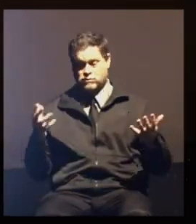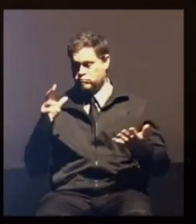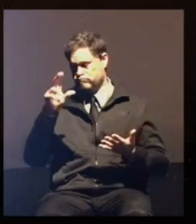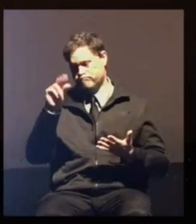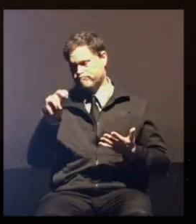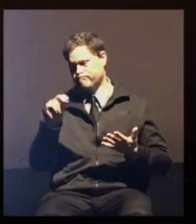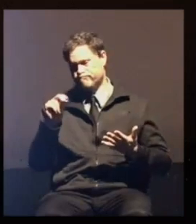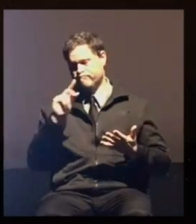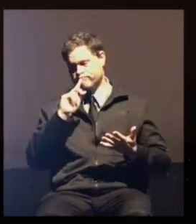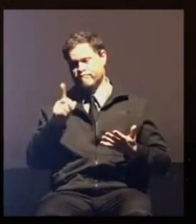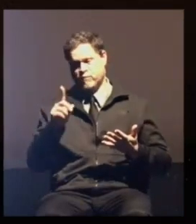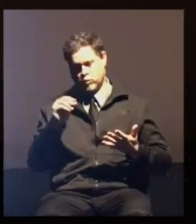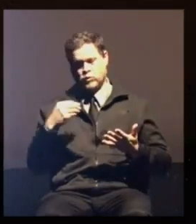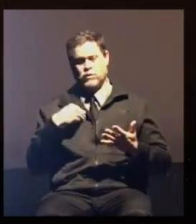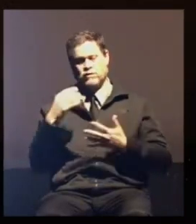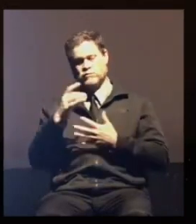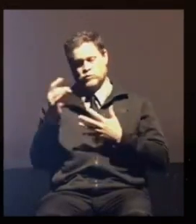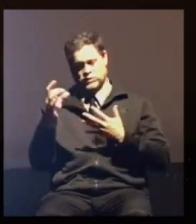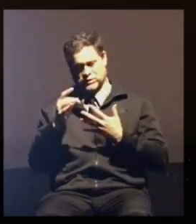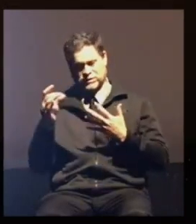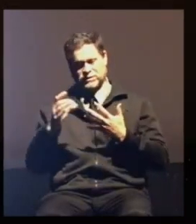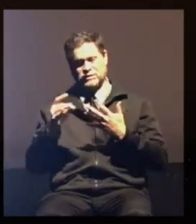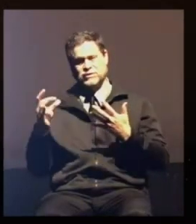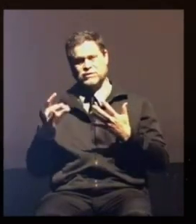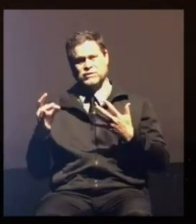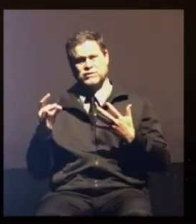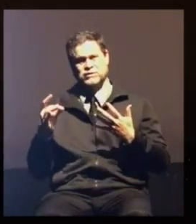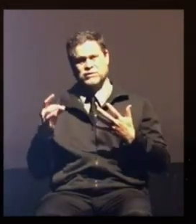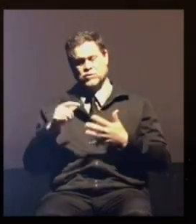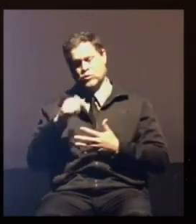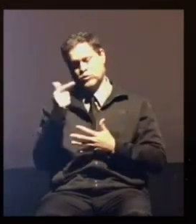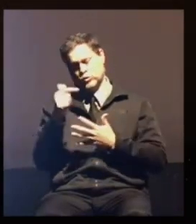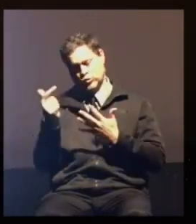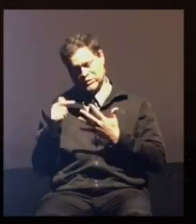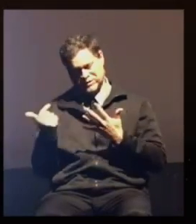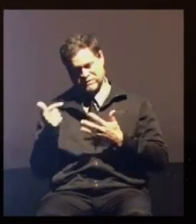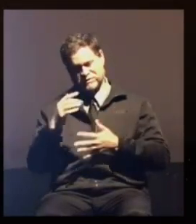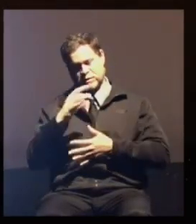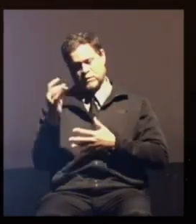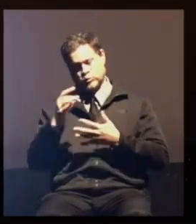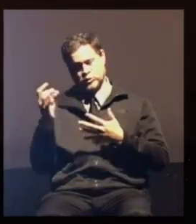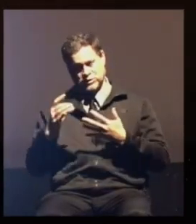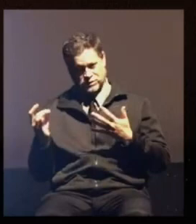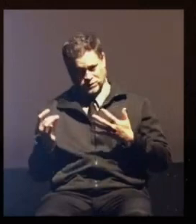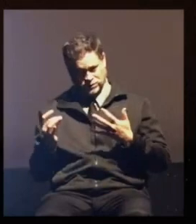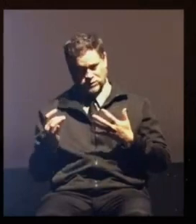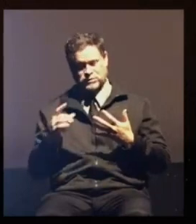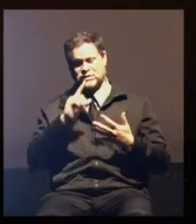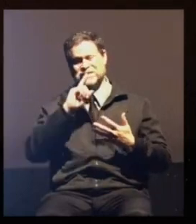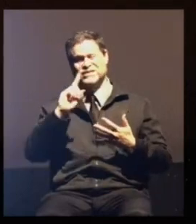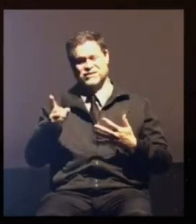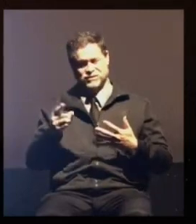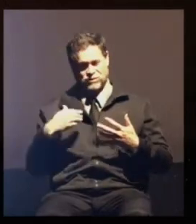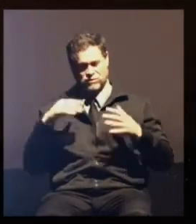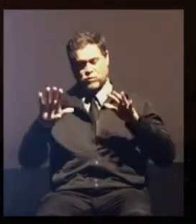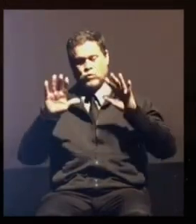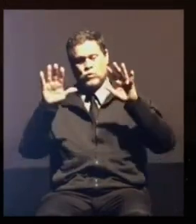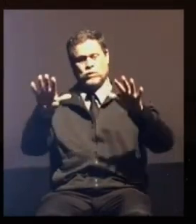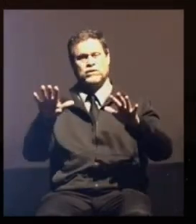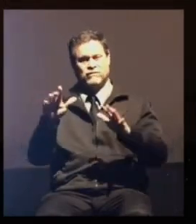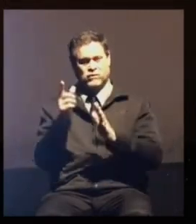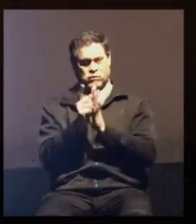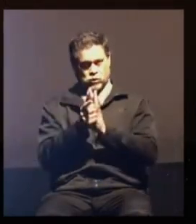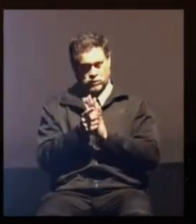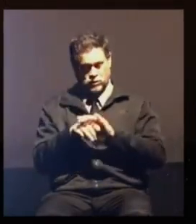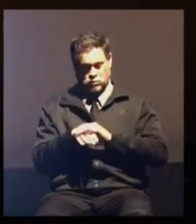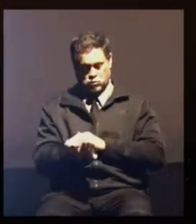No, in fact, we do have choices, alternatives and options. And indeed, we have wonderful moments. The